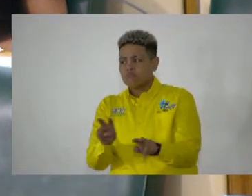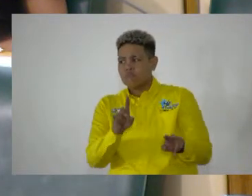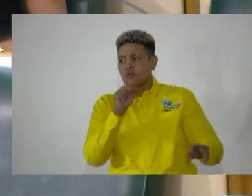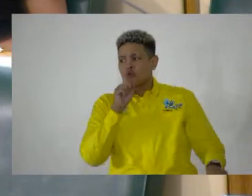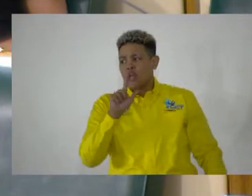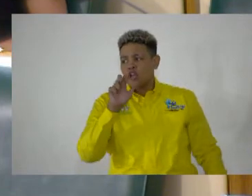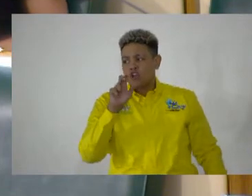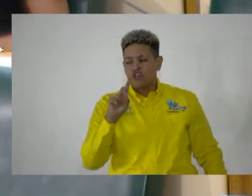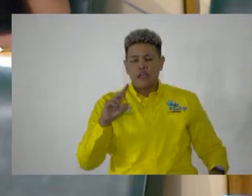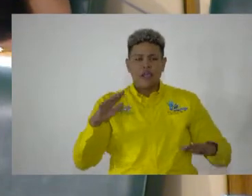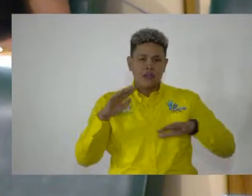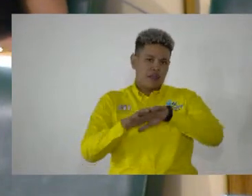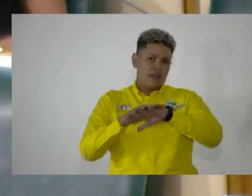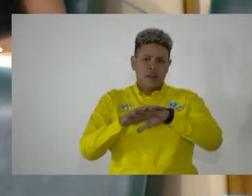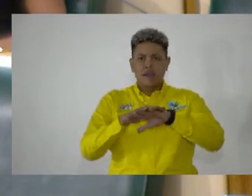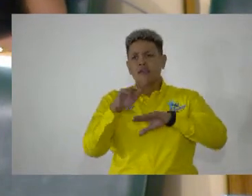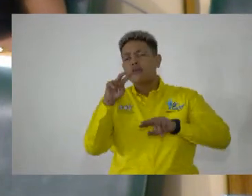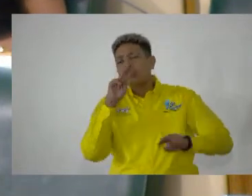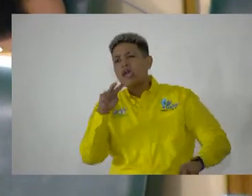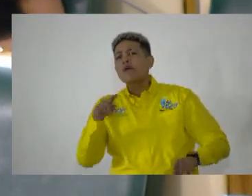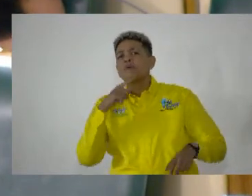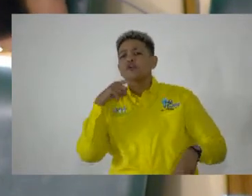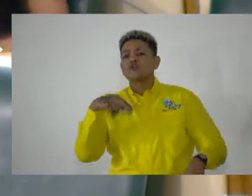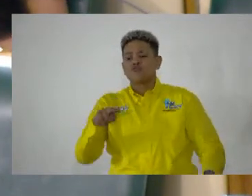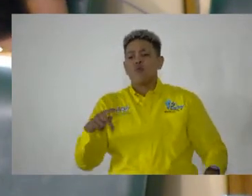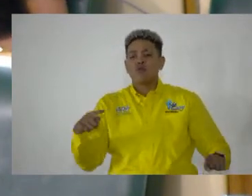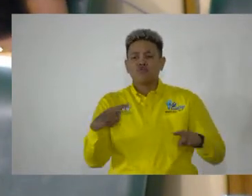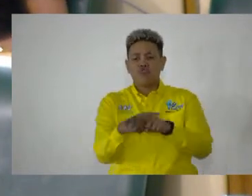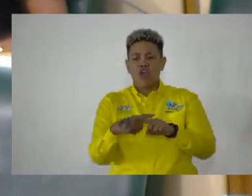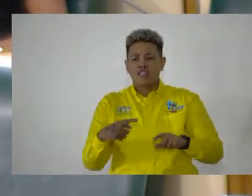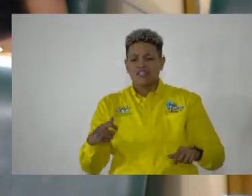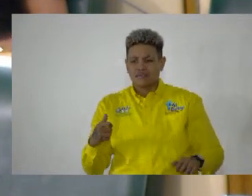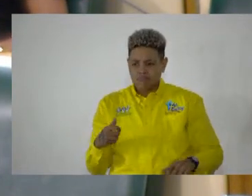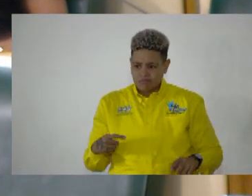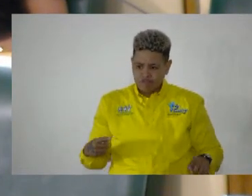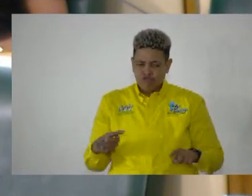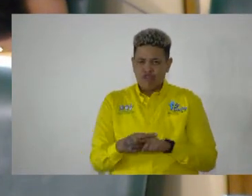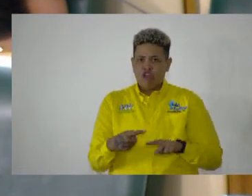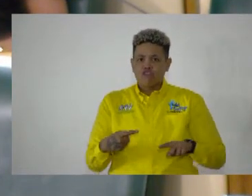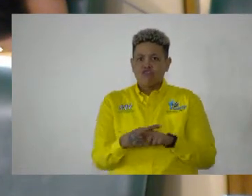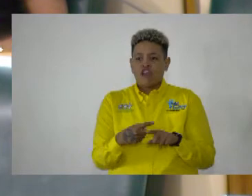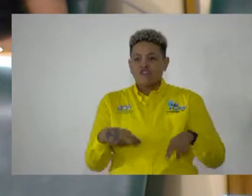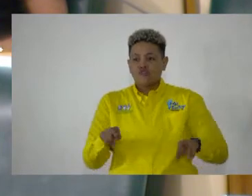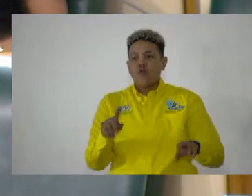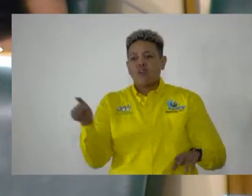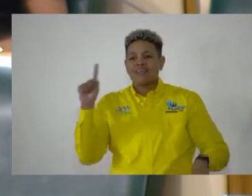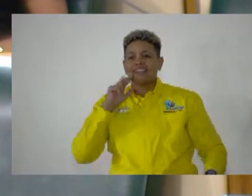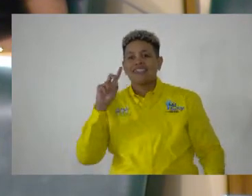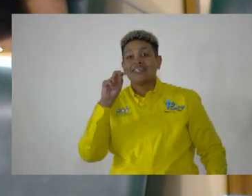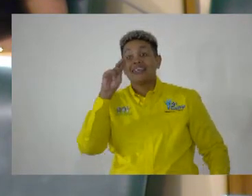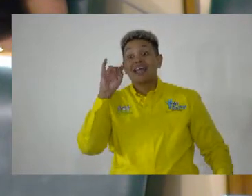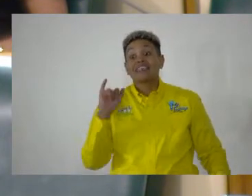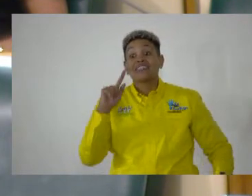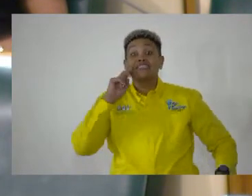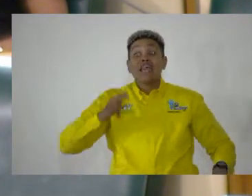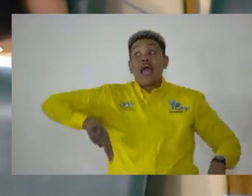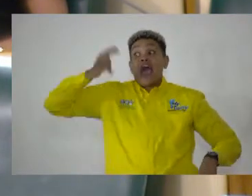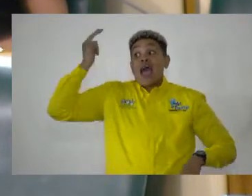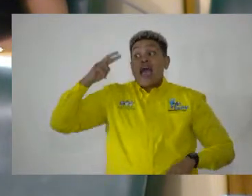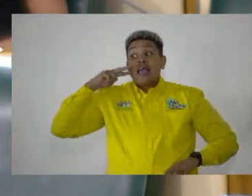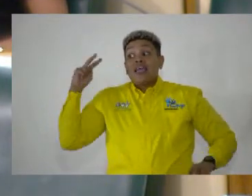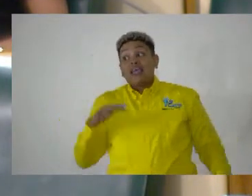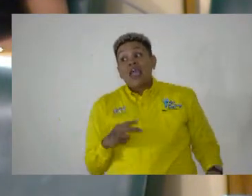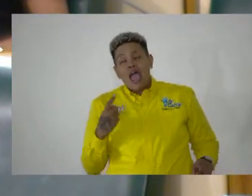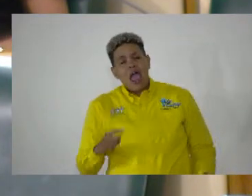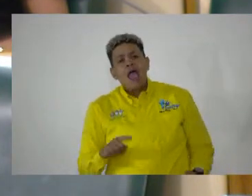grid in terms of the roads crossing each other, the density is high,